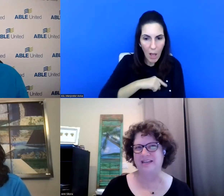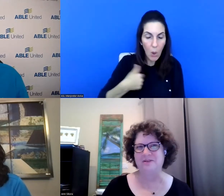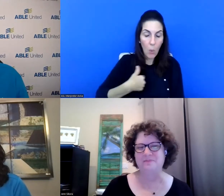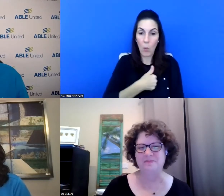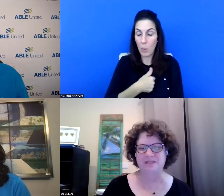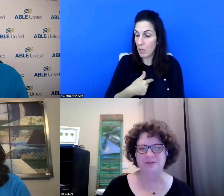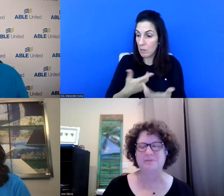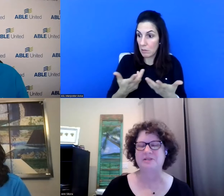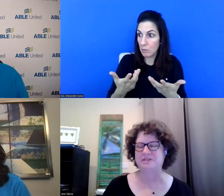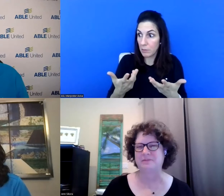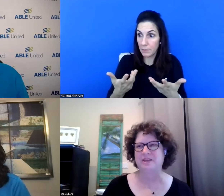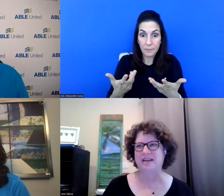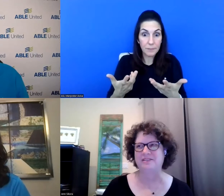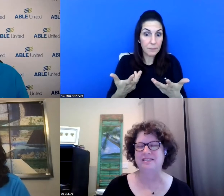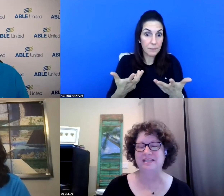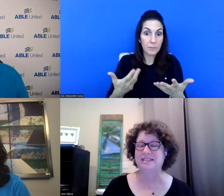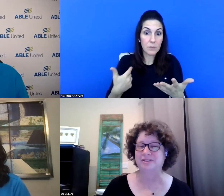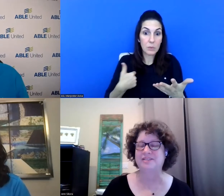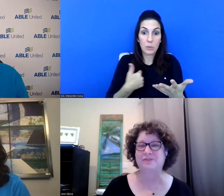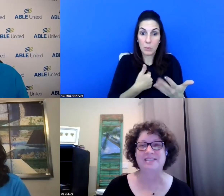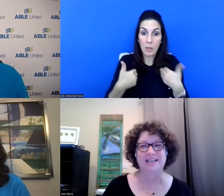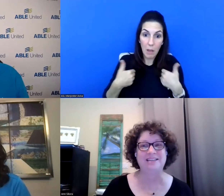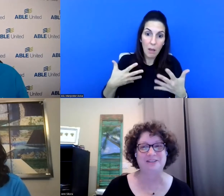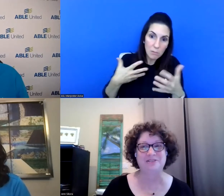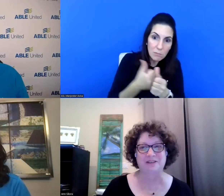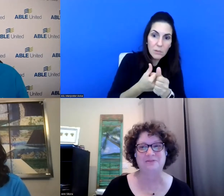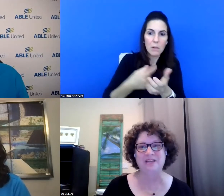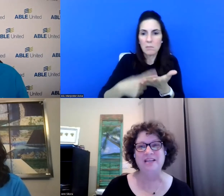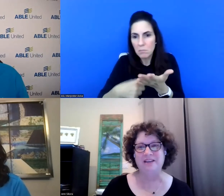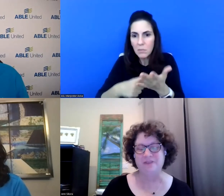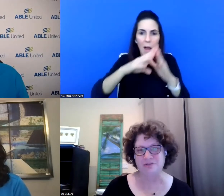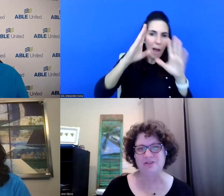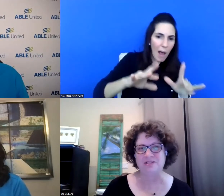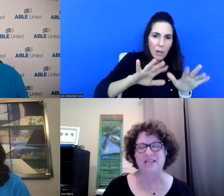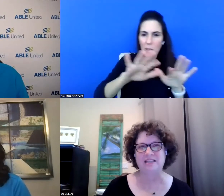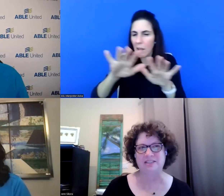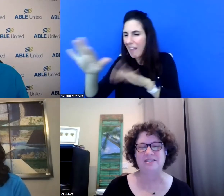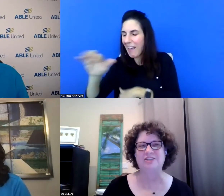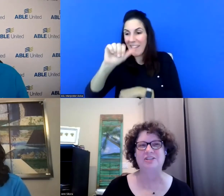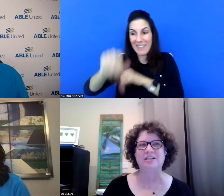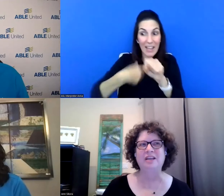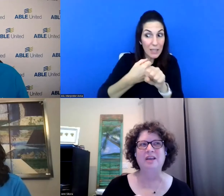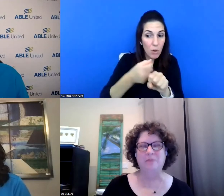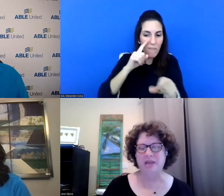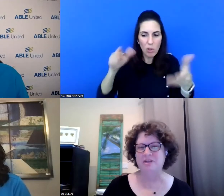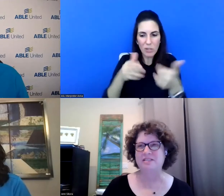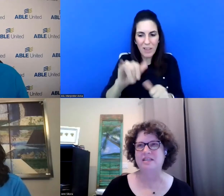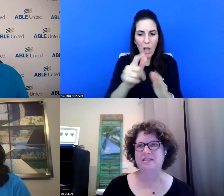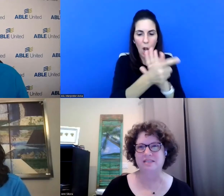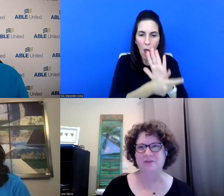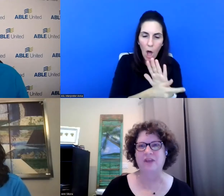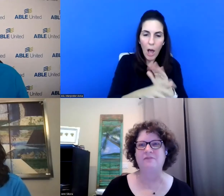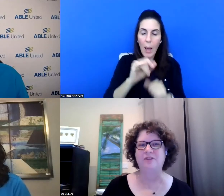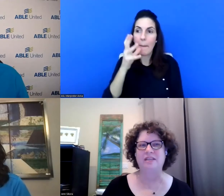gained co-sponsors in both the House and Senate. It took us over 10 years, though, of introducing that legislation. Parents